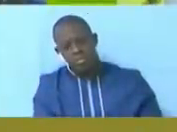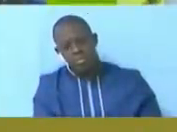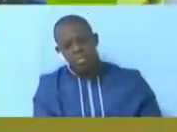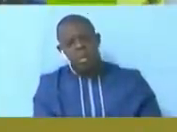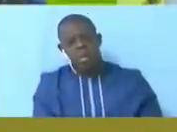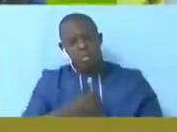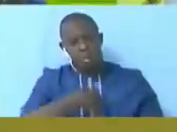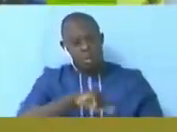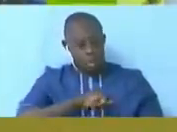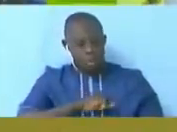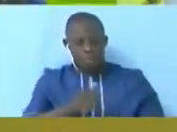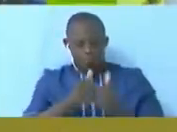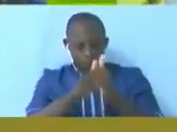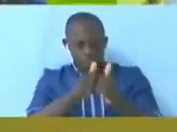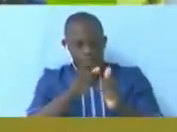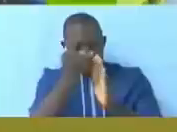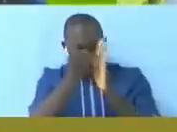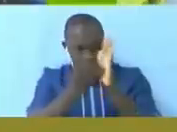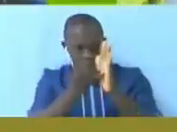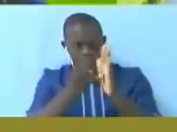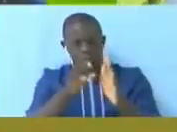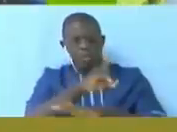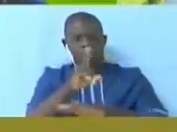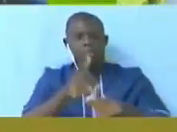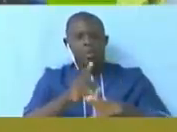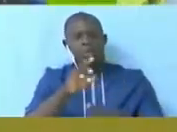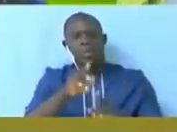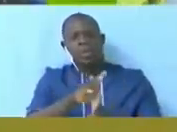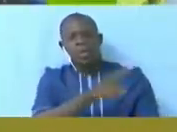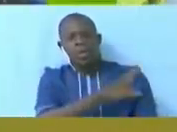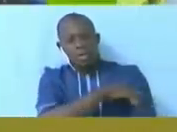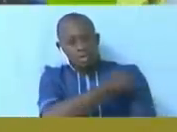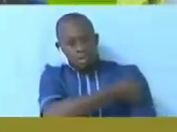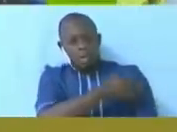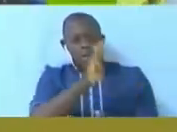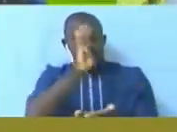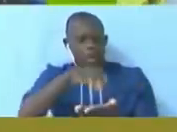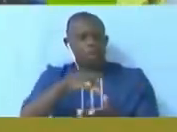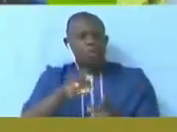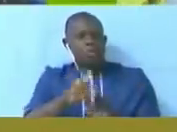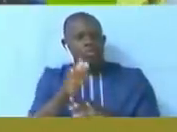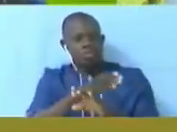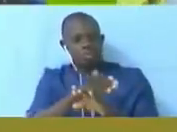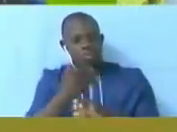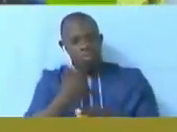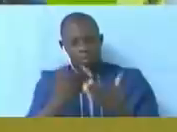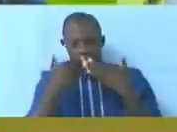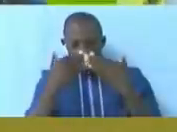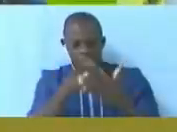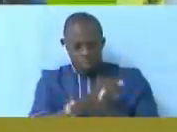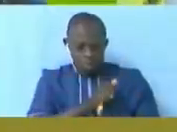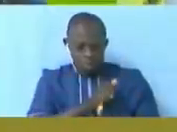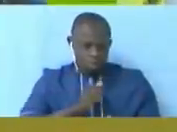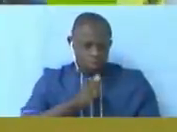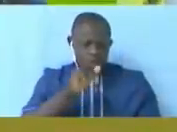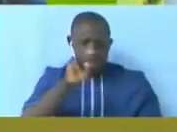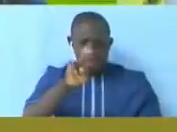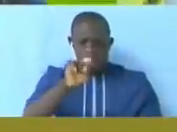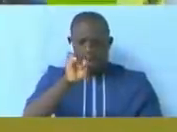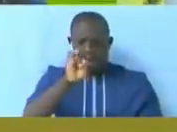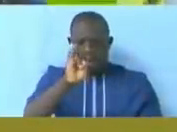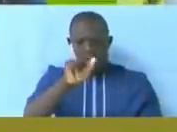personally follow this issue at the RVH. And they told us that the NIA came there and took those files